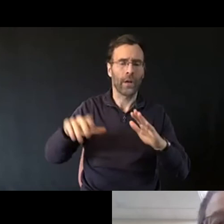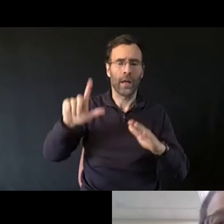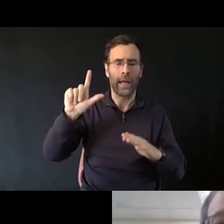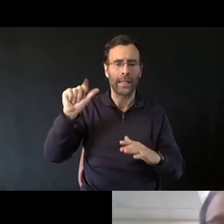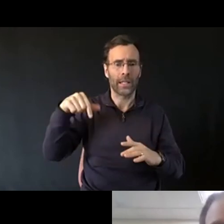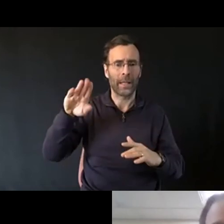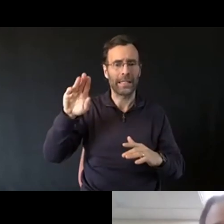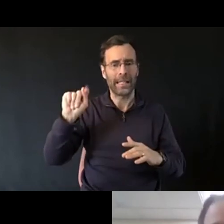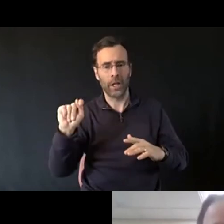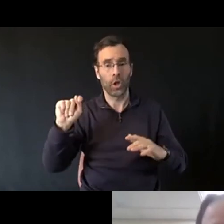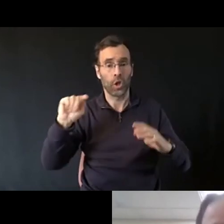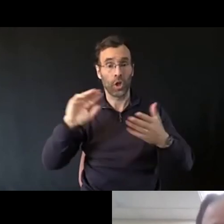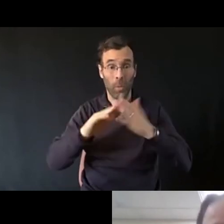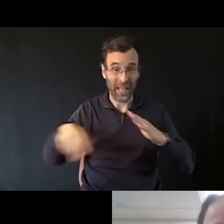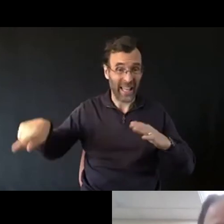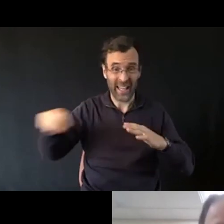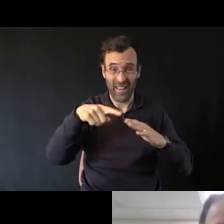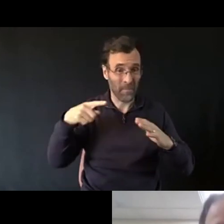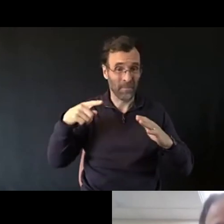LGBT community, that